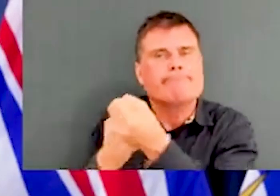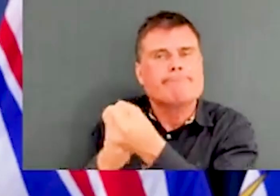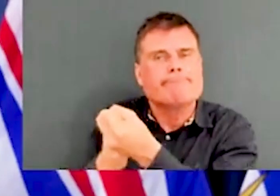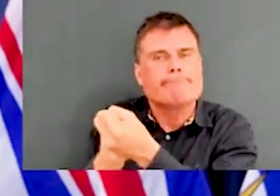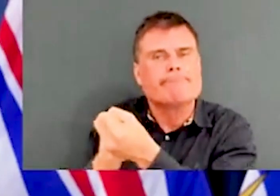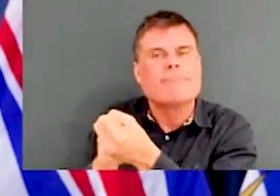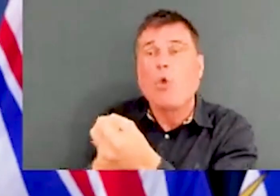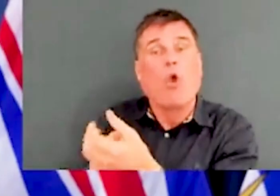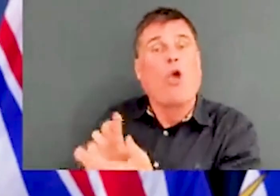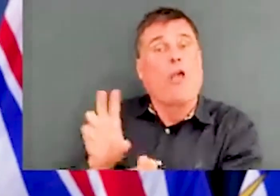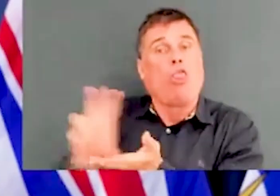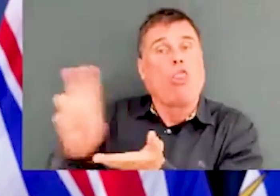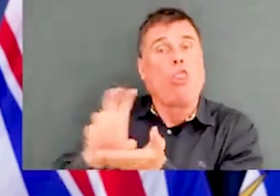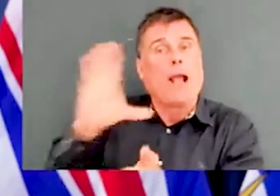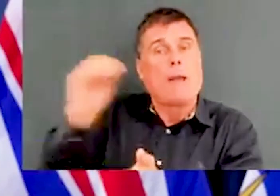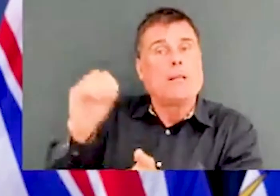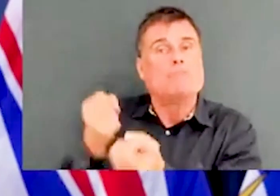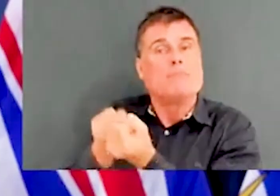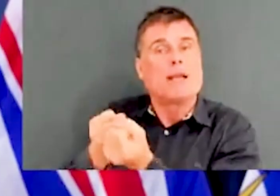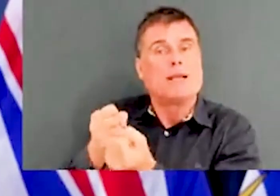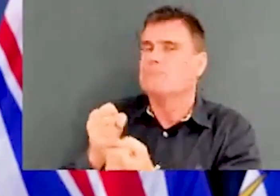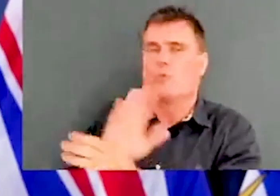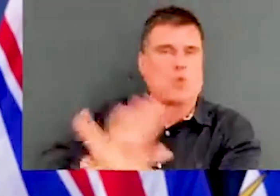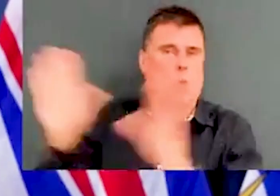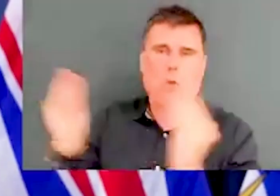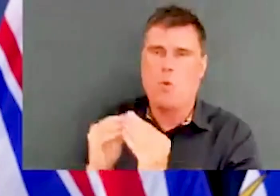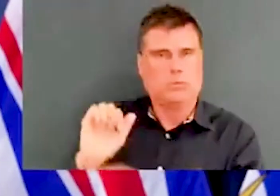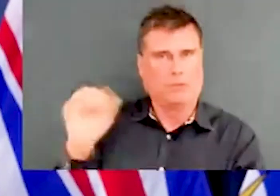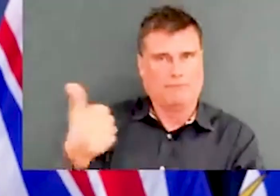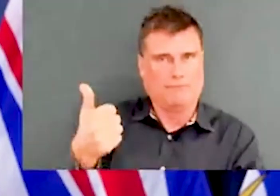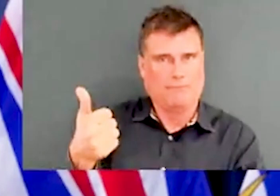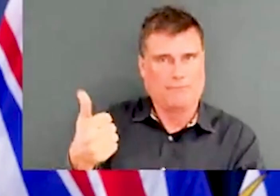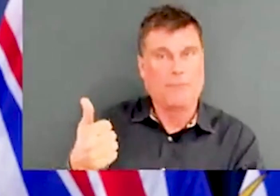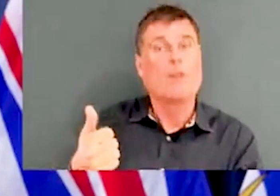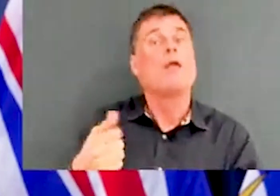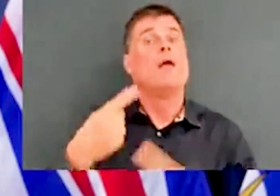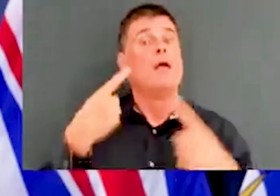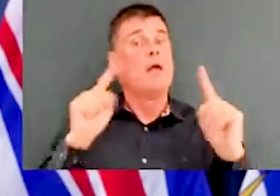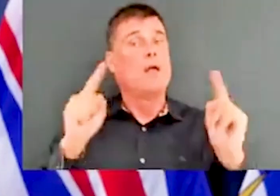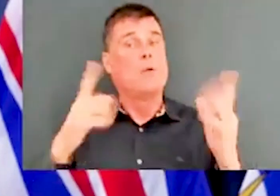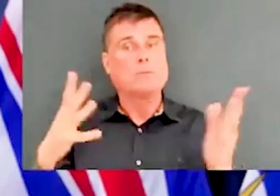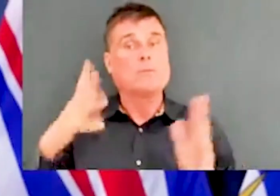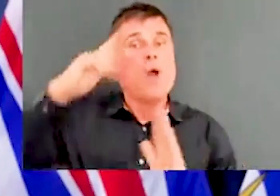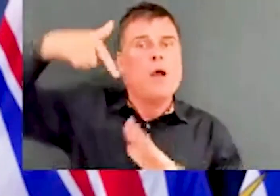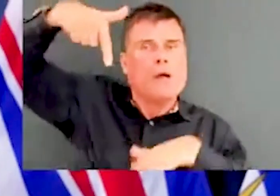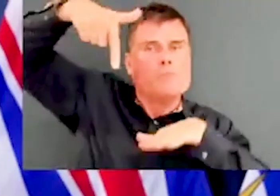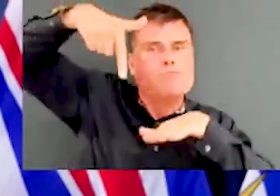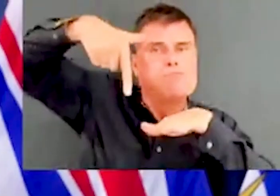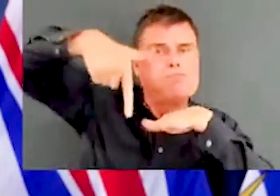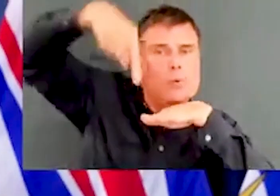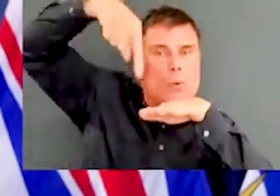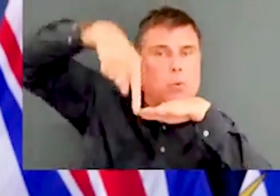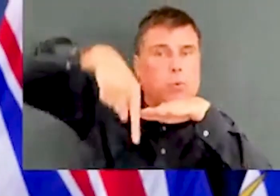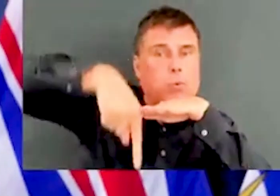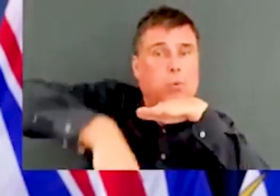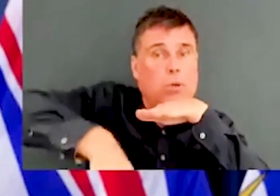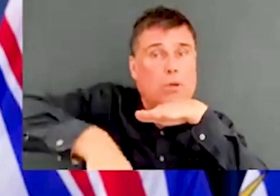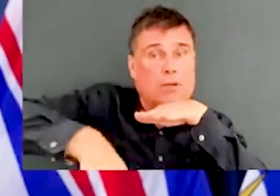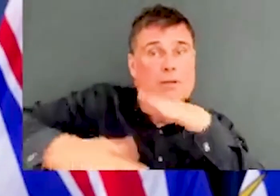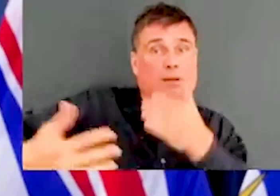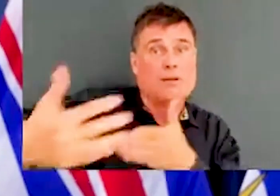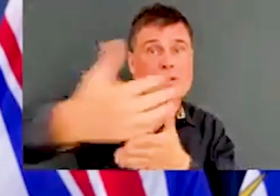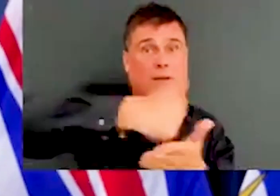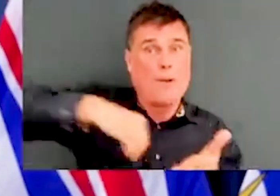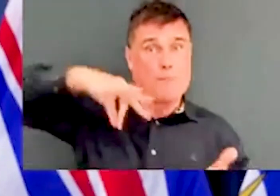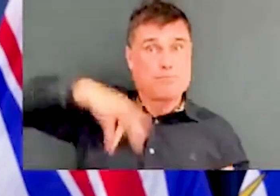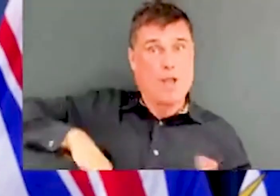we are eliminating the deep well royalty program, as well as the marginal well, the ultra-marginal well, the low